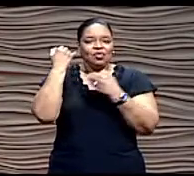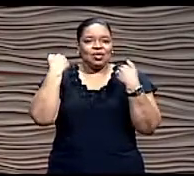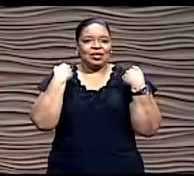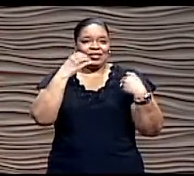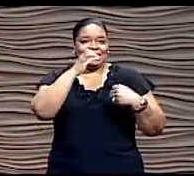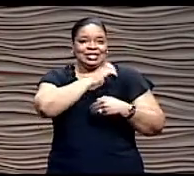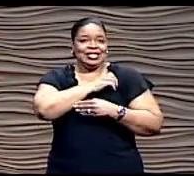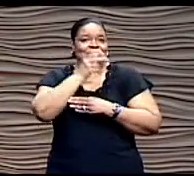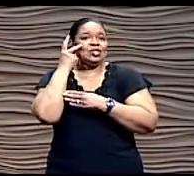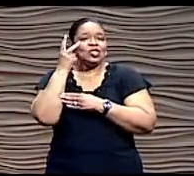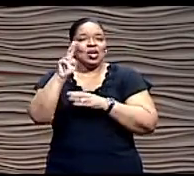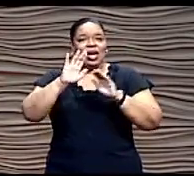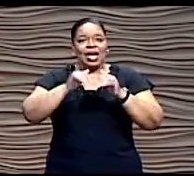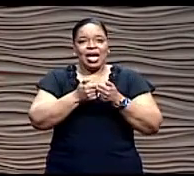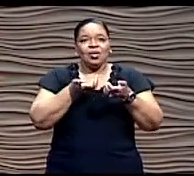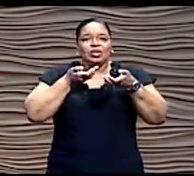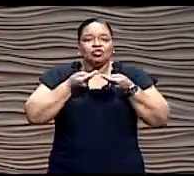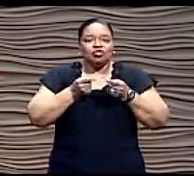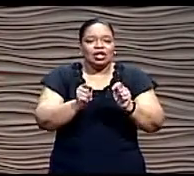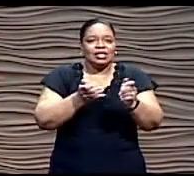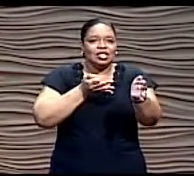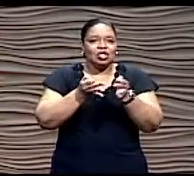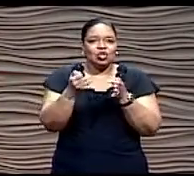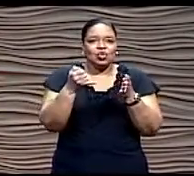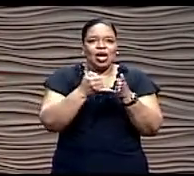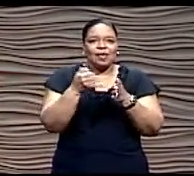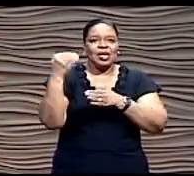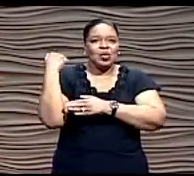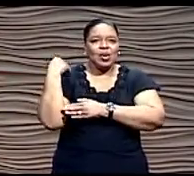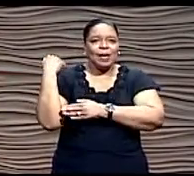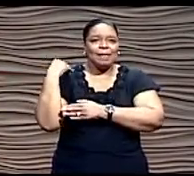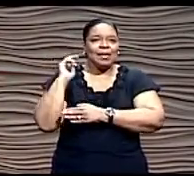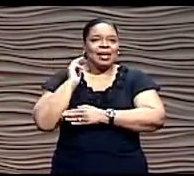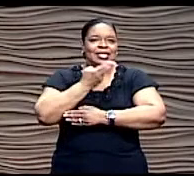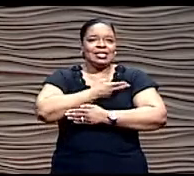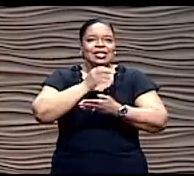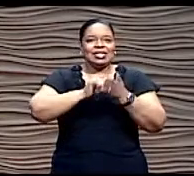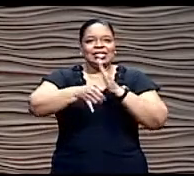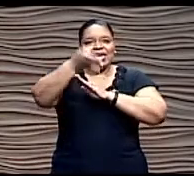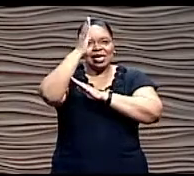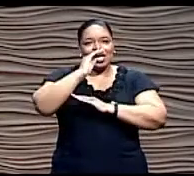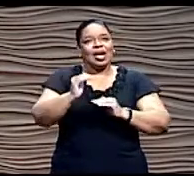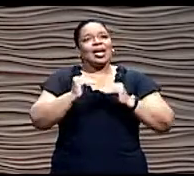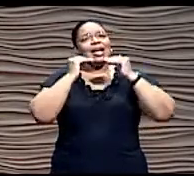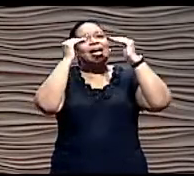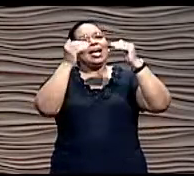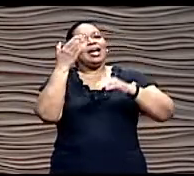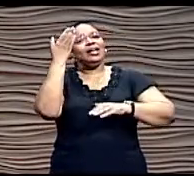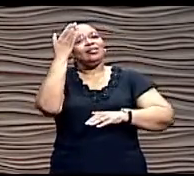and however he tried to describe it, it reminds us that God way up there